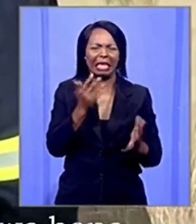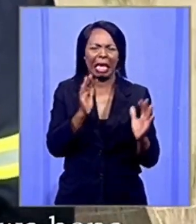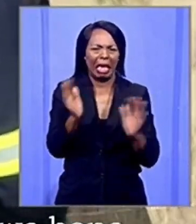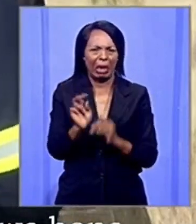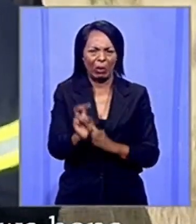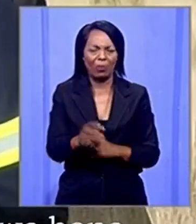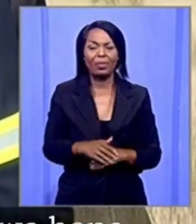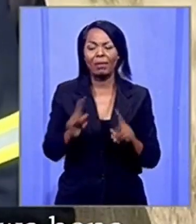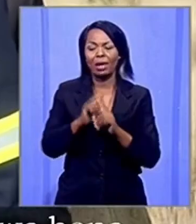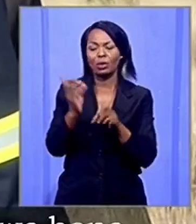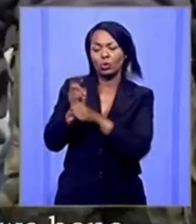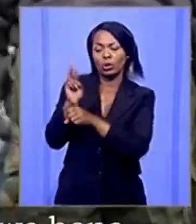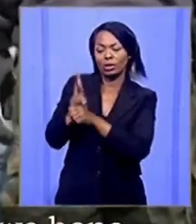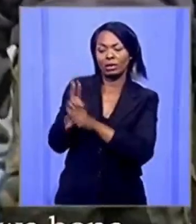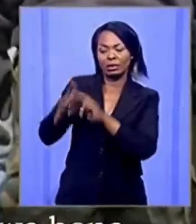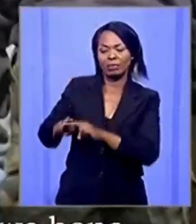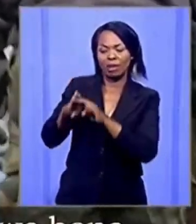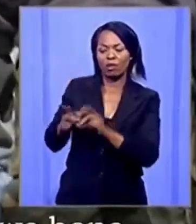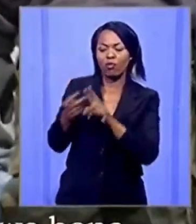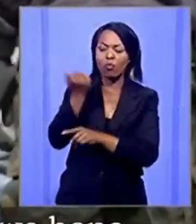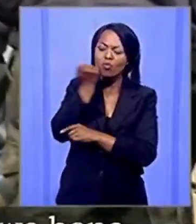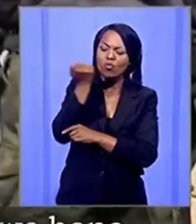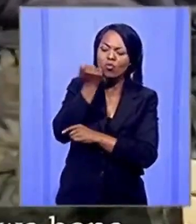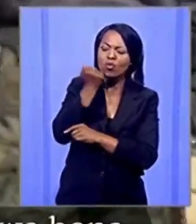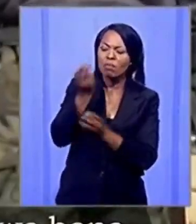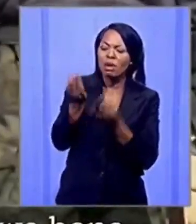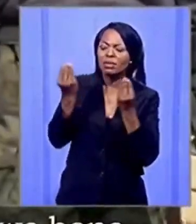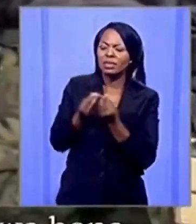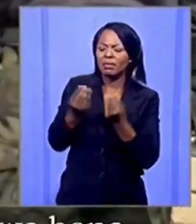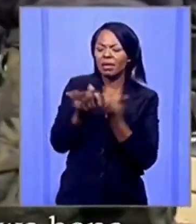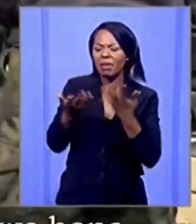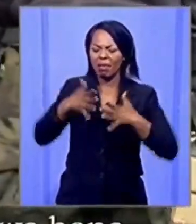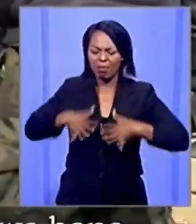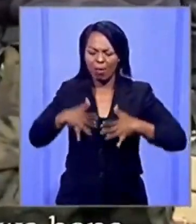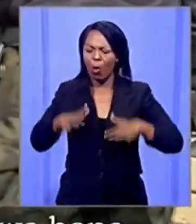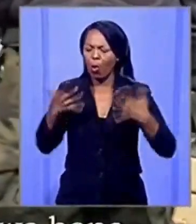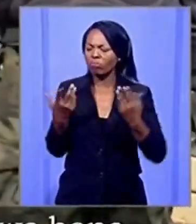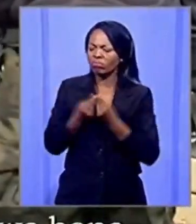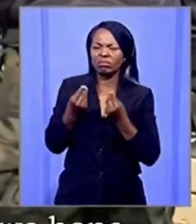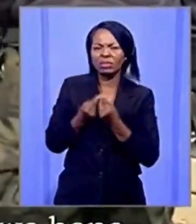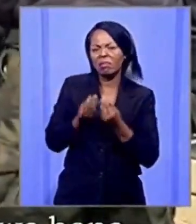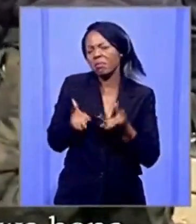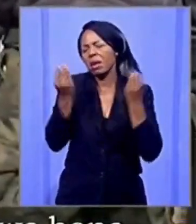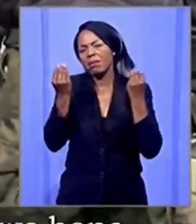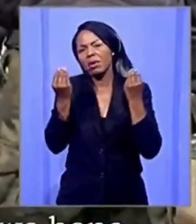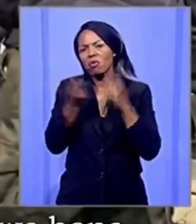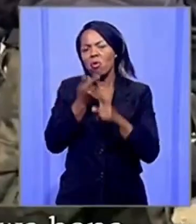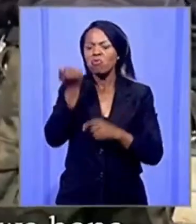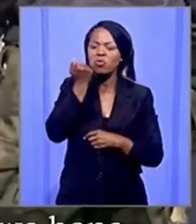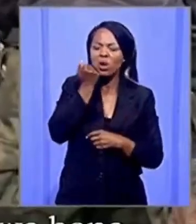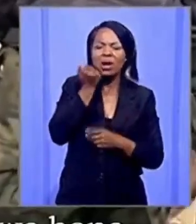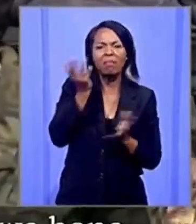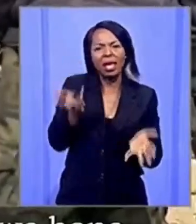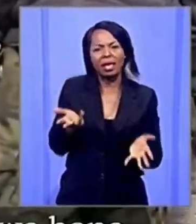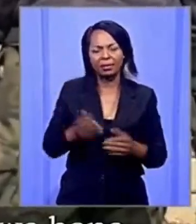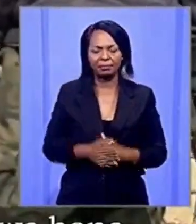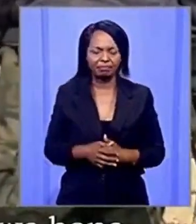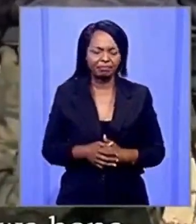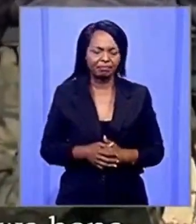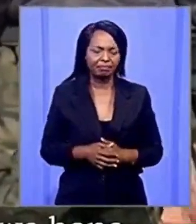e tsaya eng go tswa mo marapong e ka tswa e le seaparo kgotsa sengwe le sengwe seo se ka fitlhelwang mo marapong. Zebulon